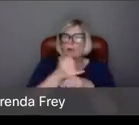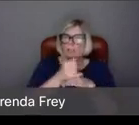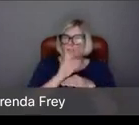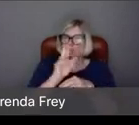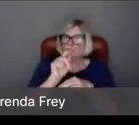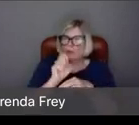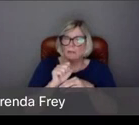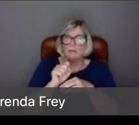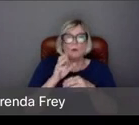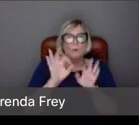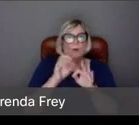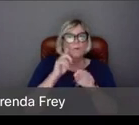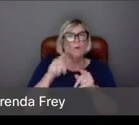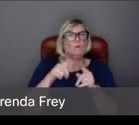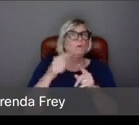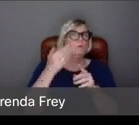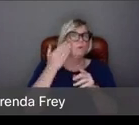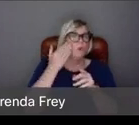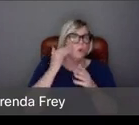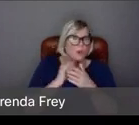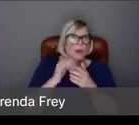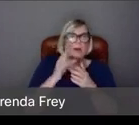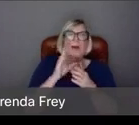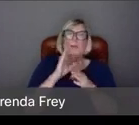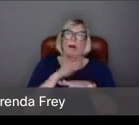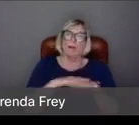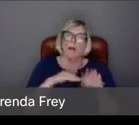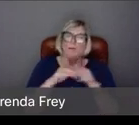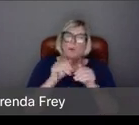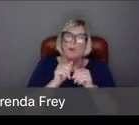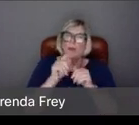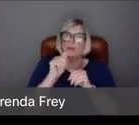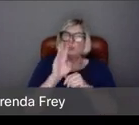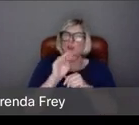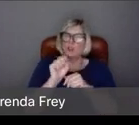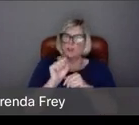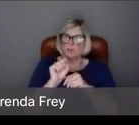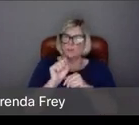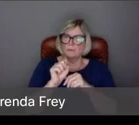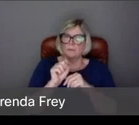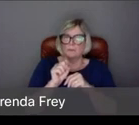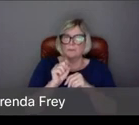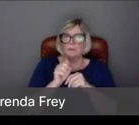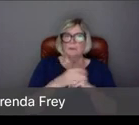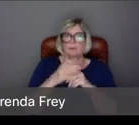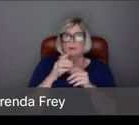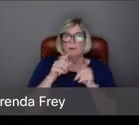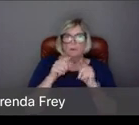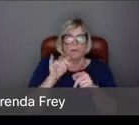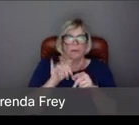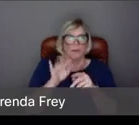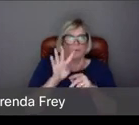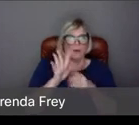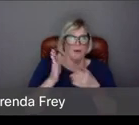the terms and be comfortable with the lender you're going with. So know that in that 45-day period, it's all just one pull.